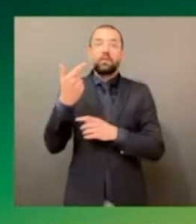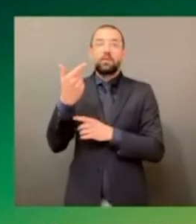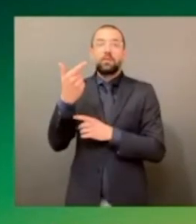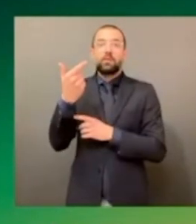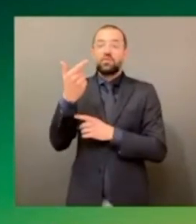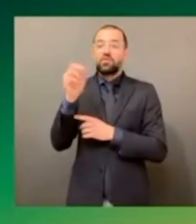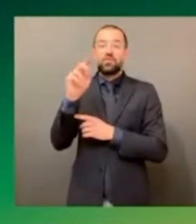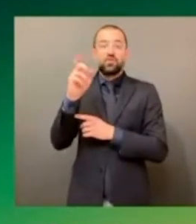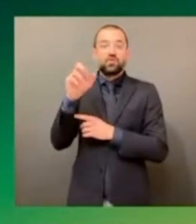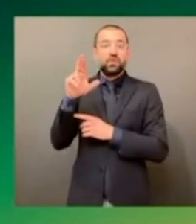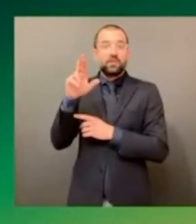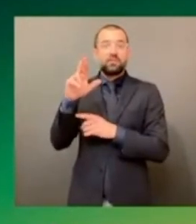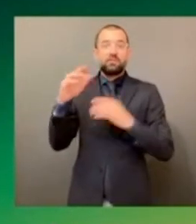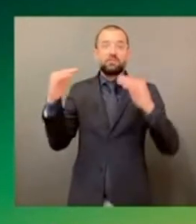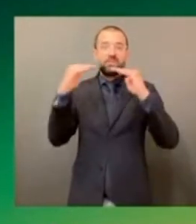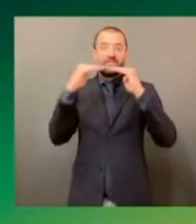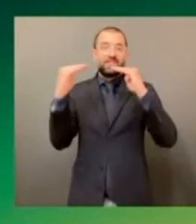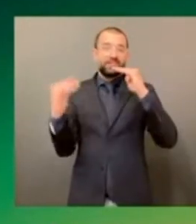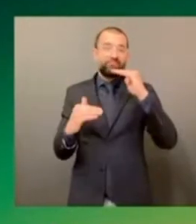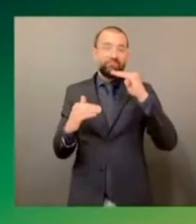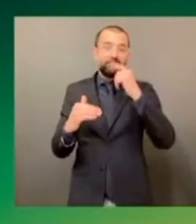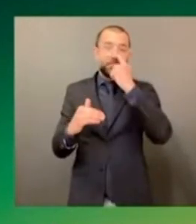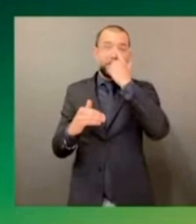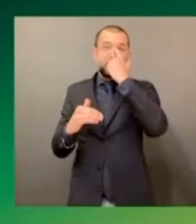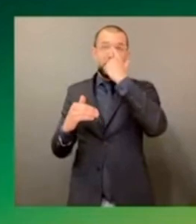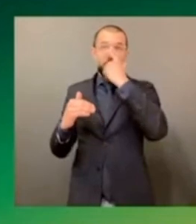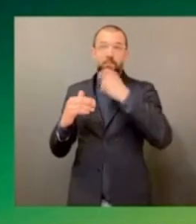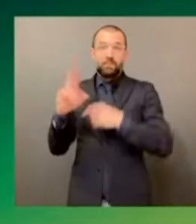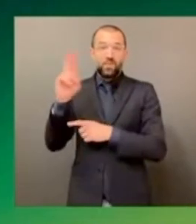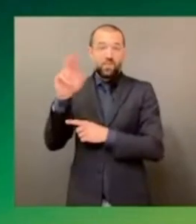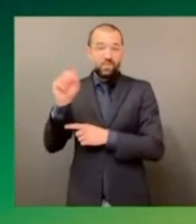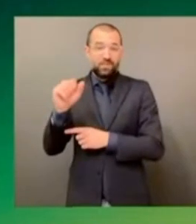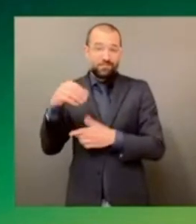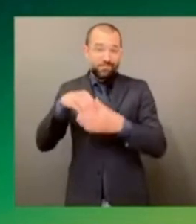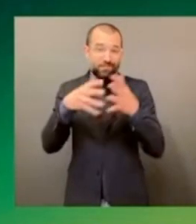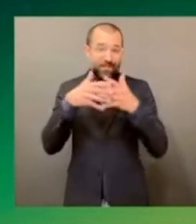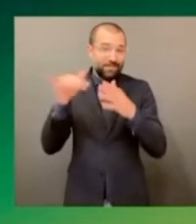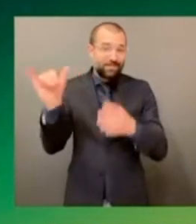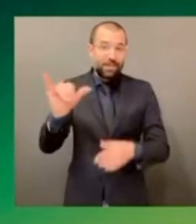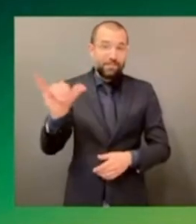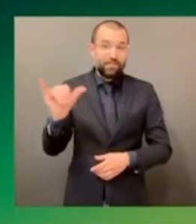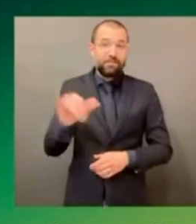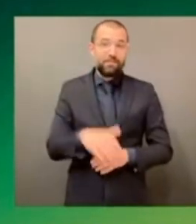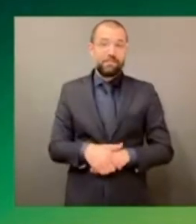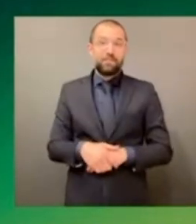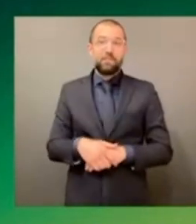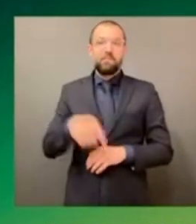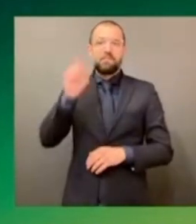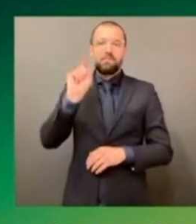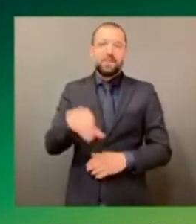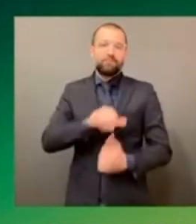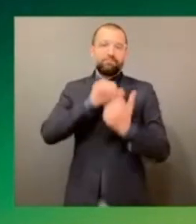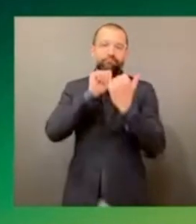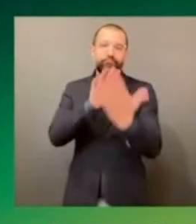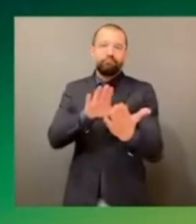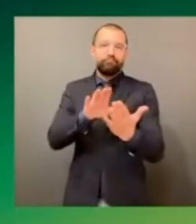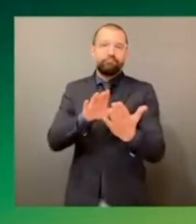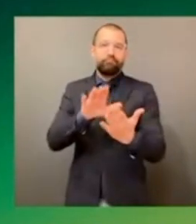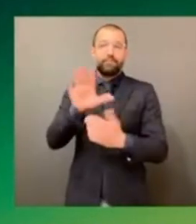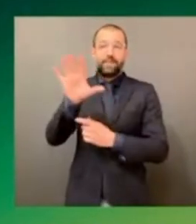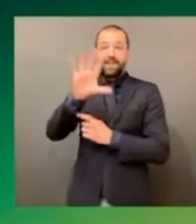States. Disparities we must all address. On the continent of Africa, we